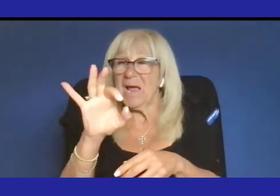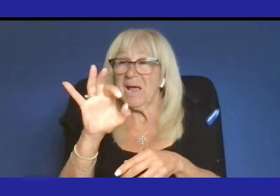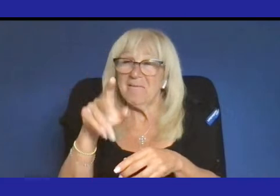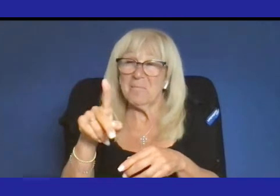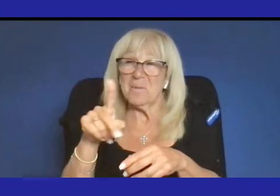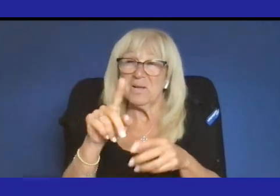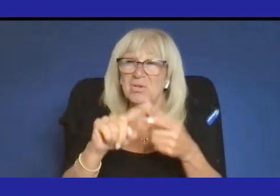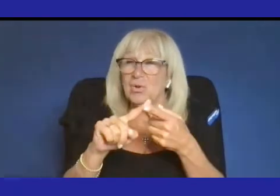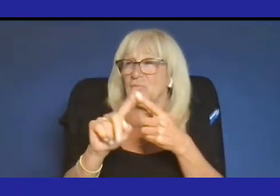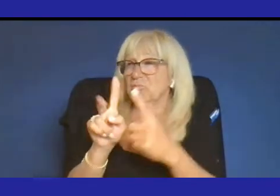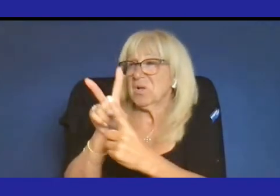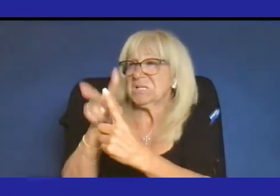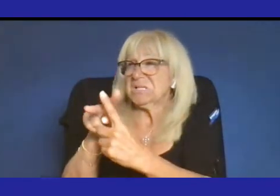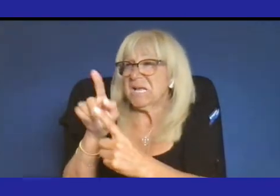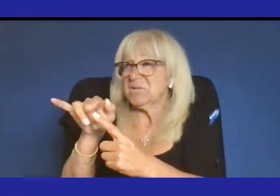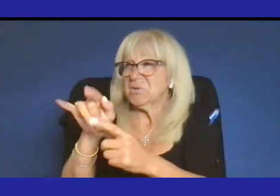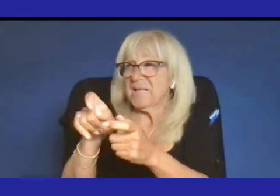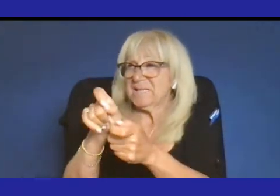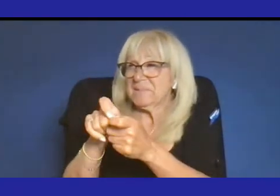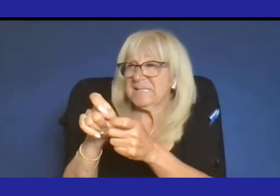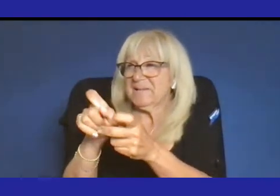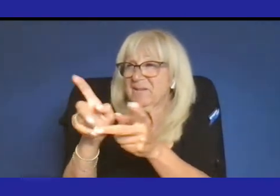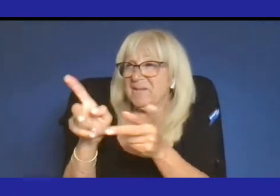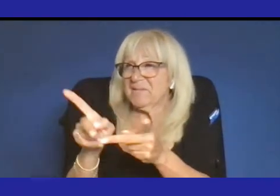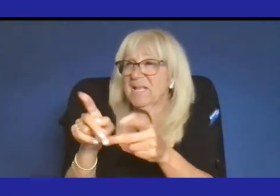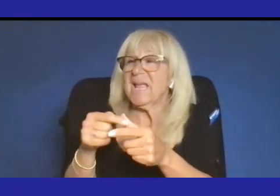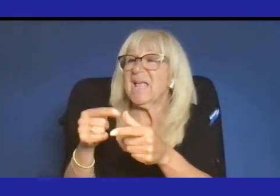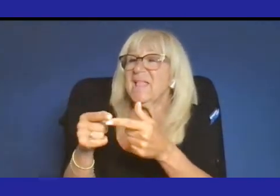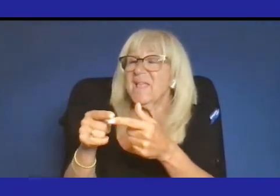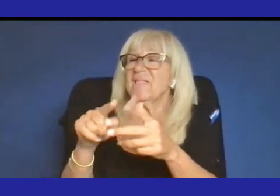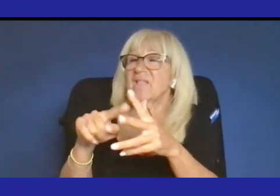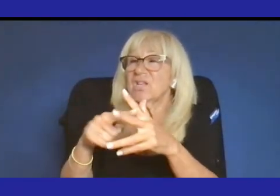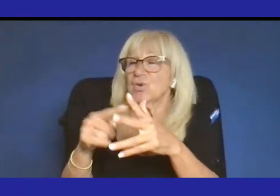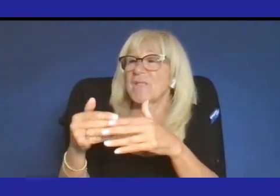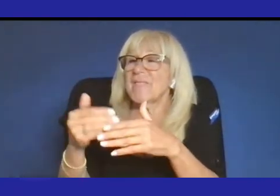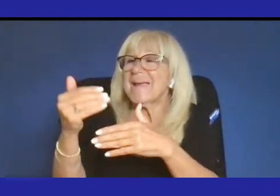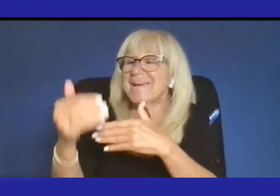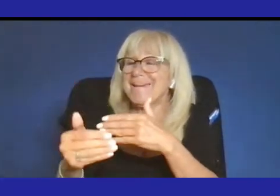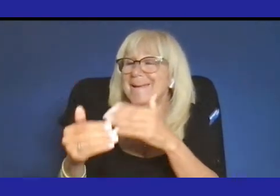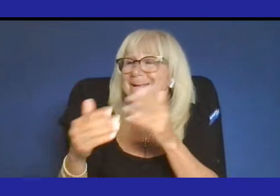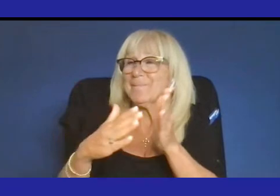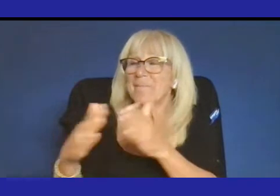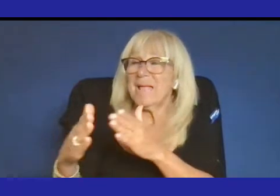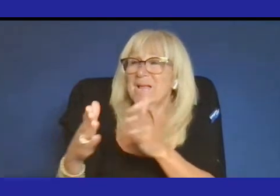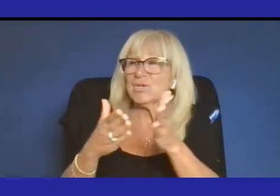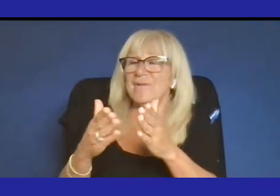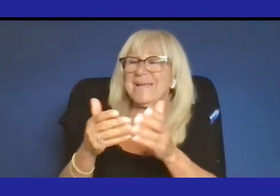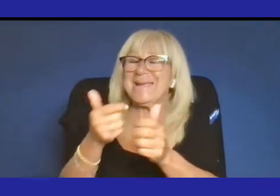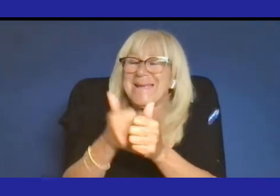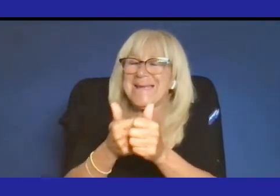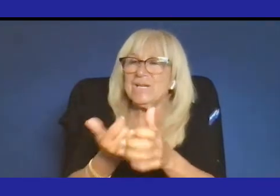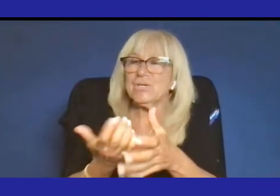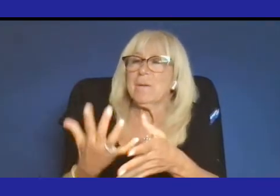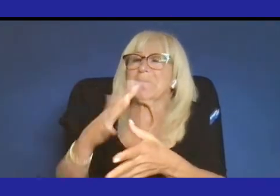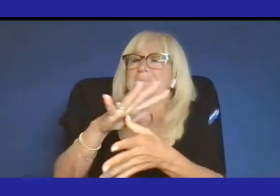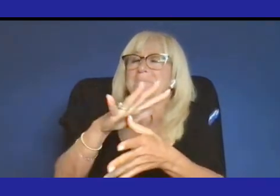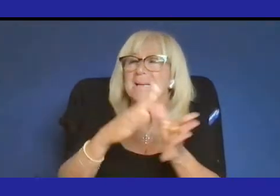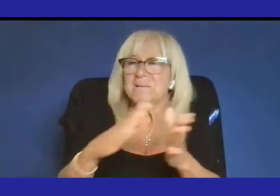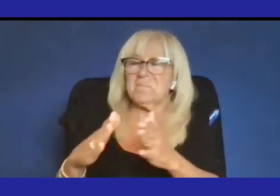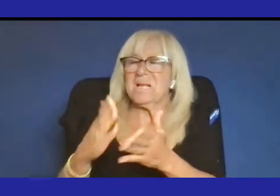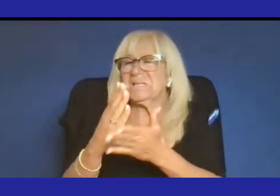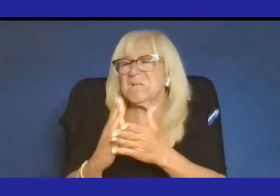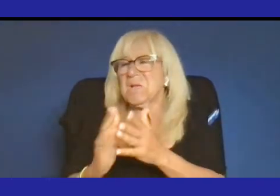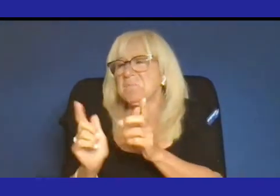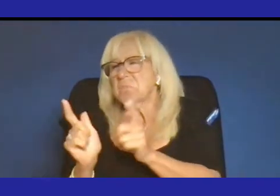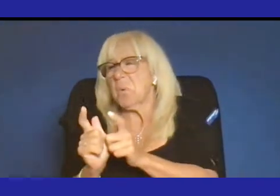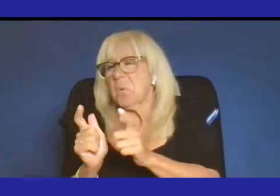facility, and then they will start the master planning services. Every master plan is going to be different. Some facilities are small, some are large. Right.